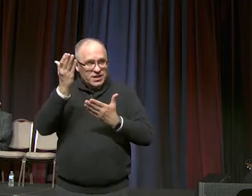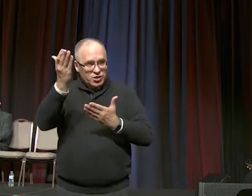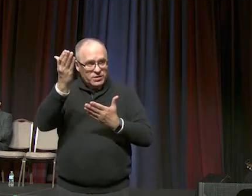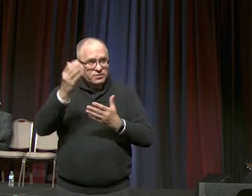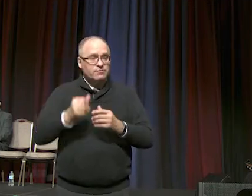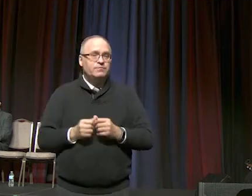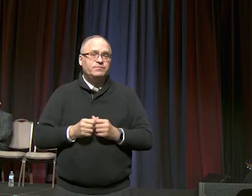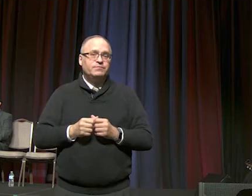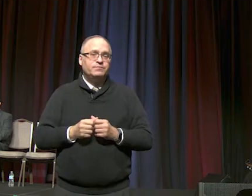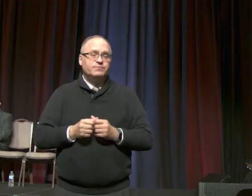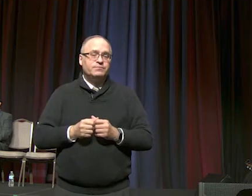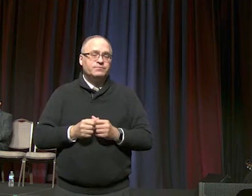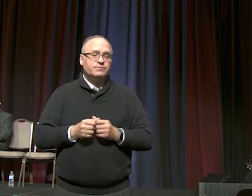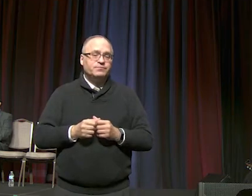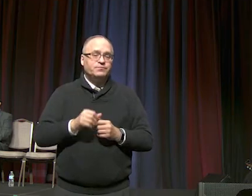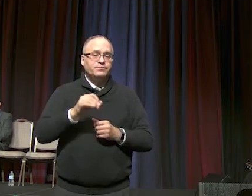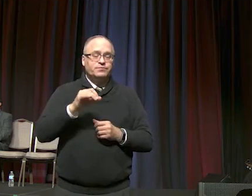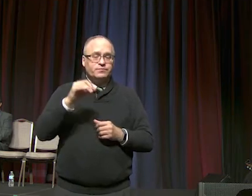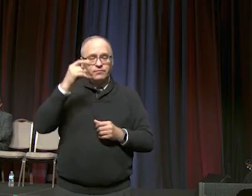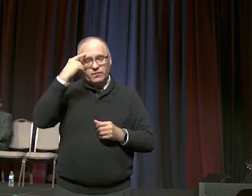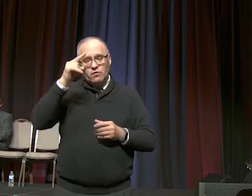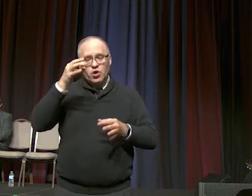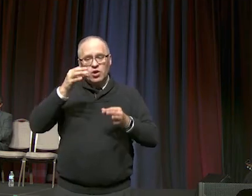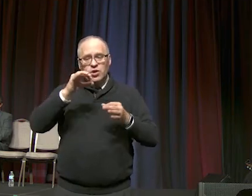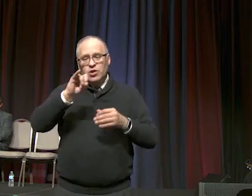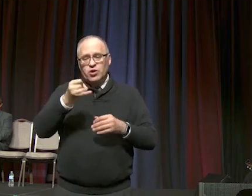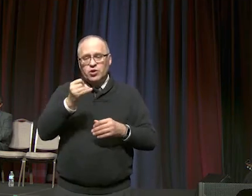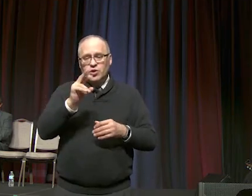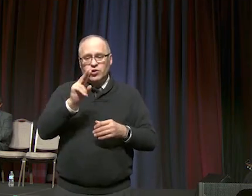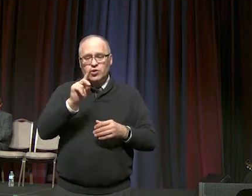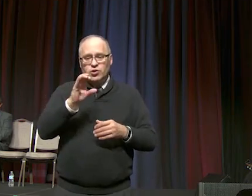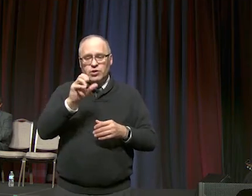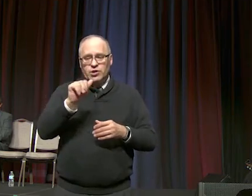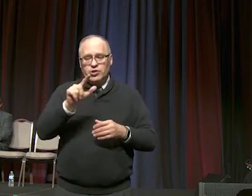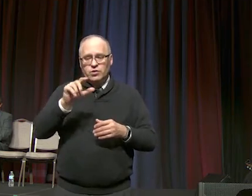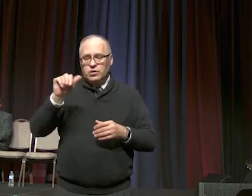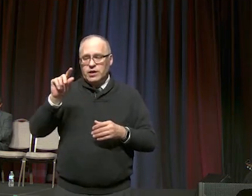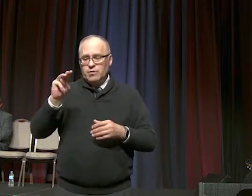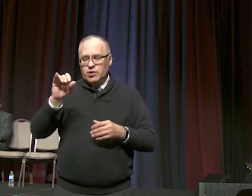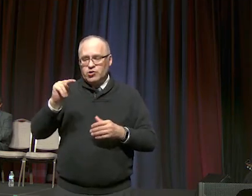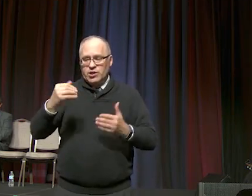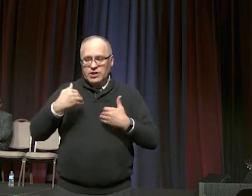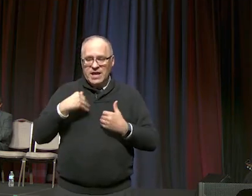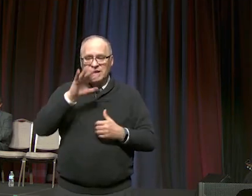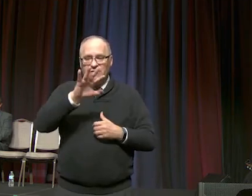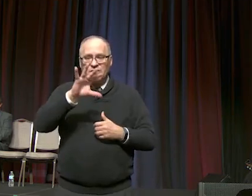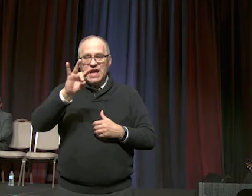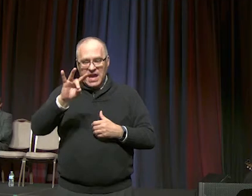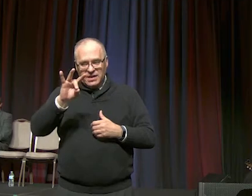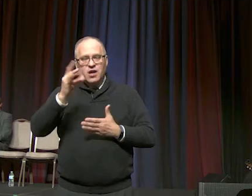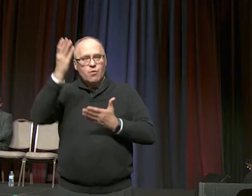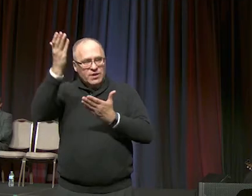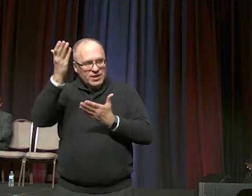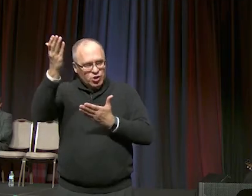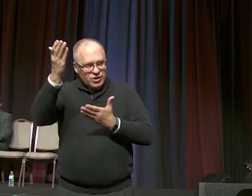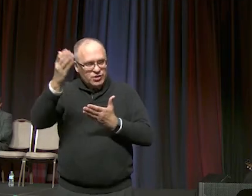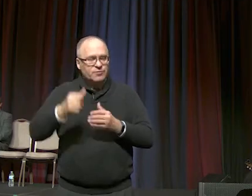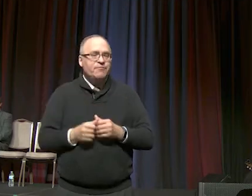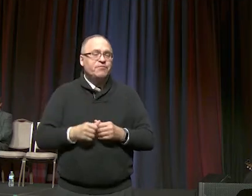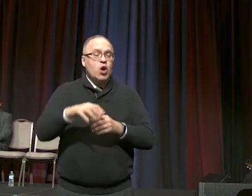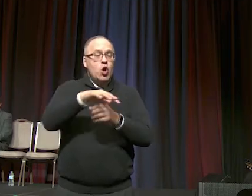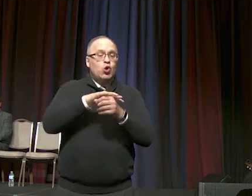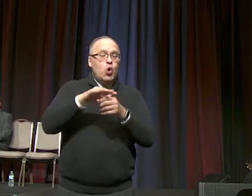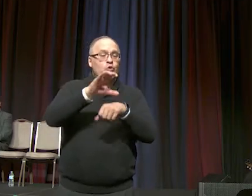petitions. Judicial Administration contains 58 petitions. The